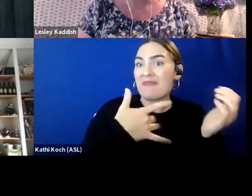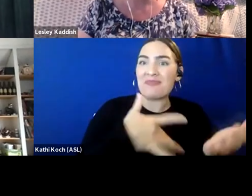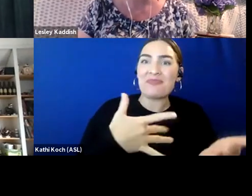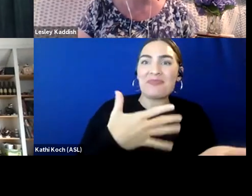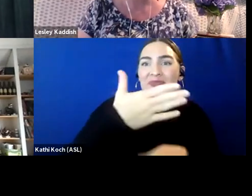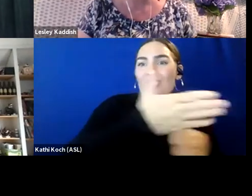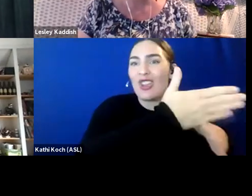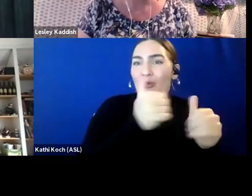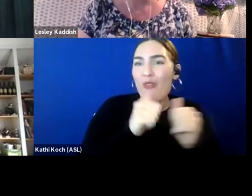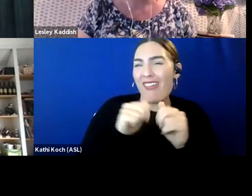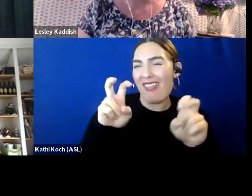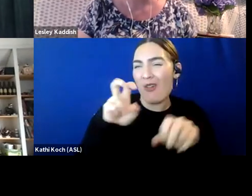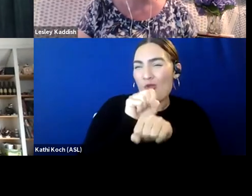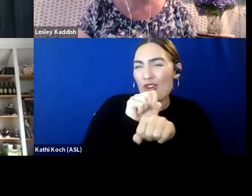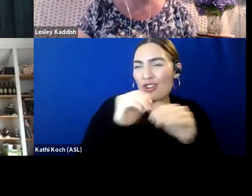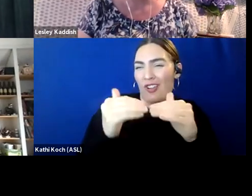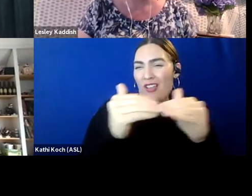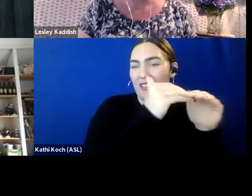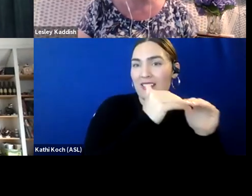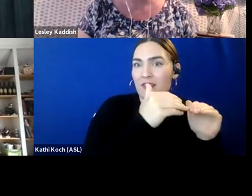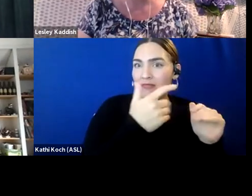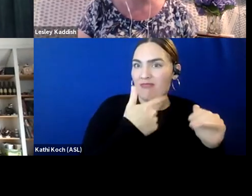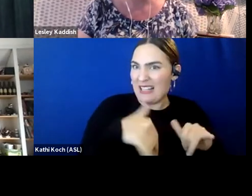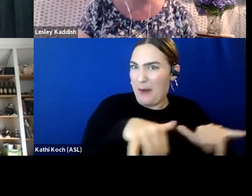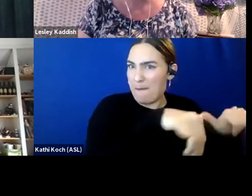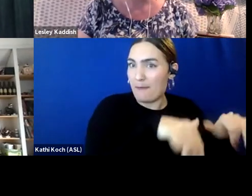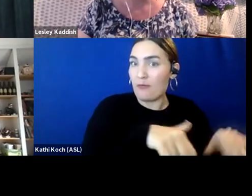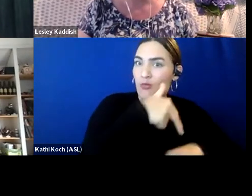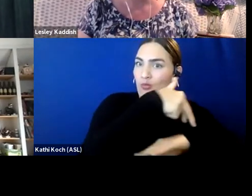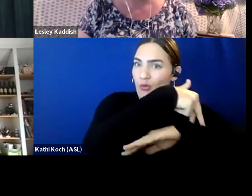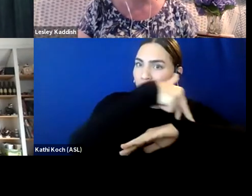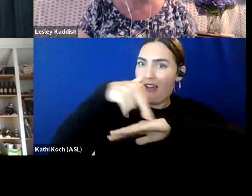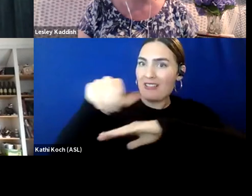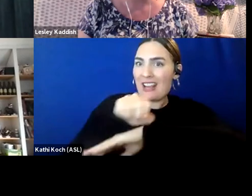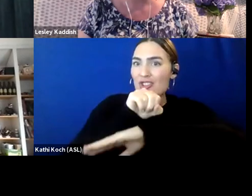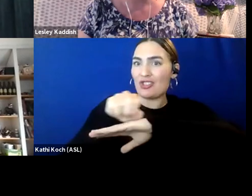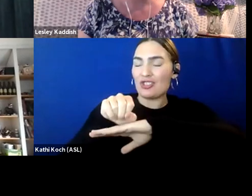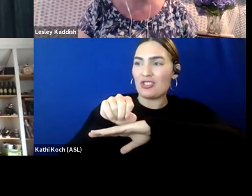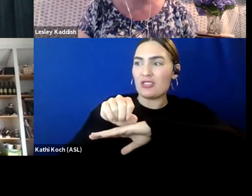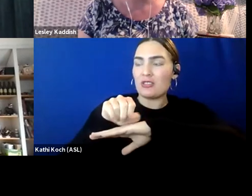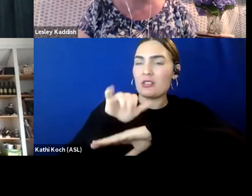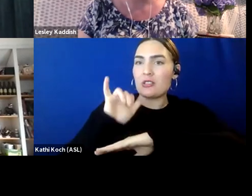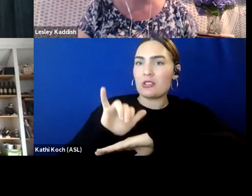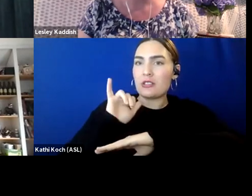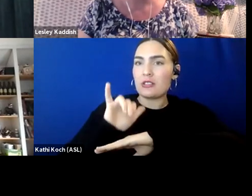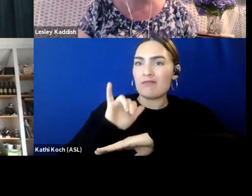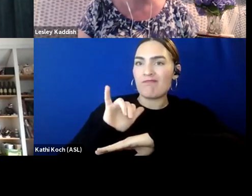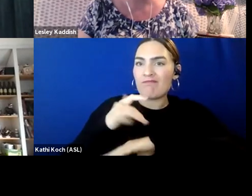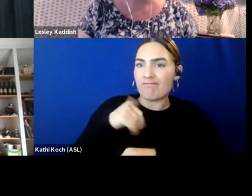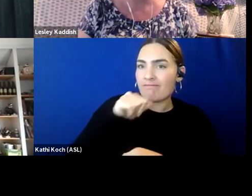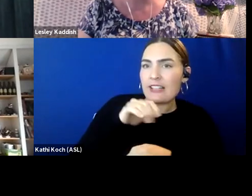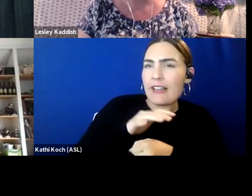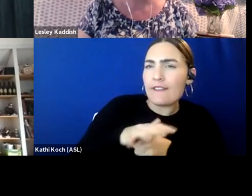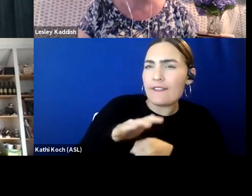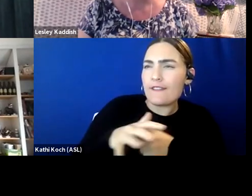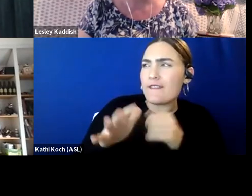that we're walking on stage with, but I found that that wasn't quite enough, that I feel like music is